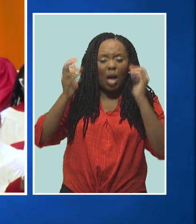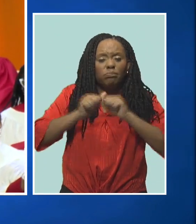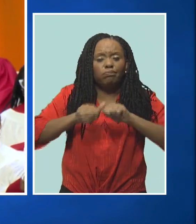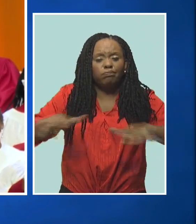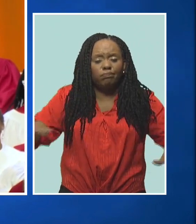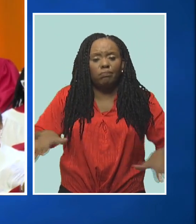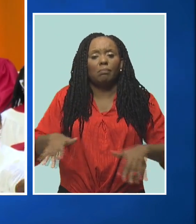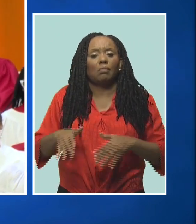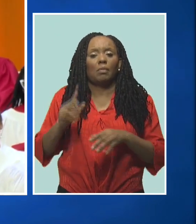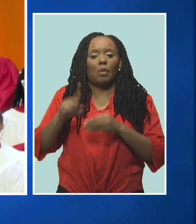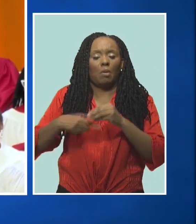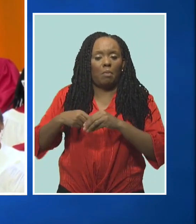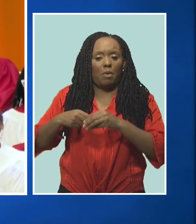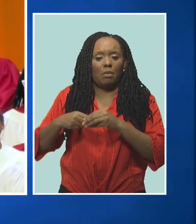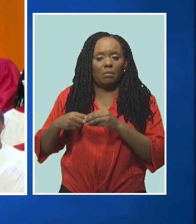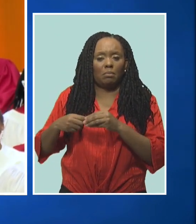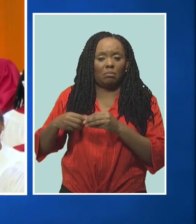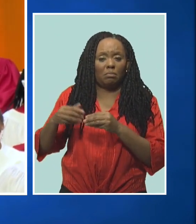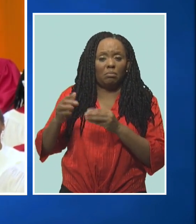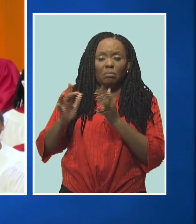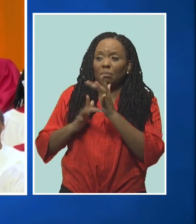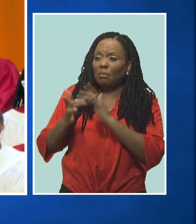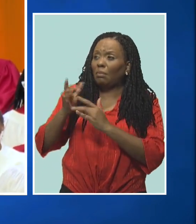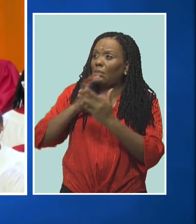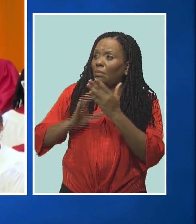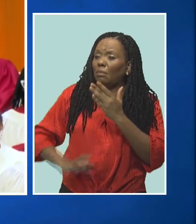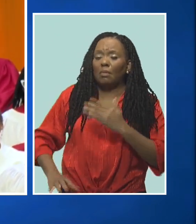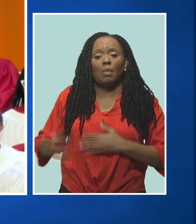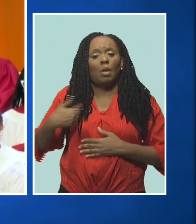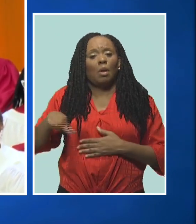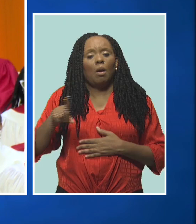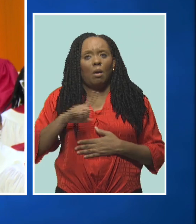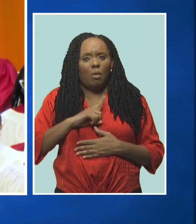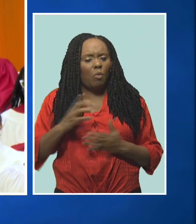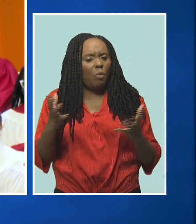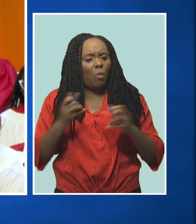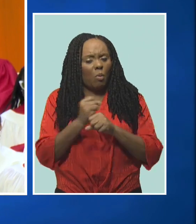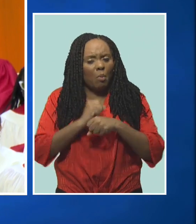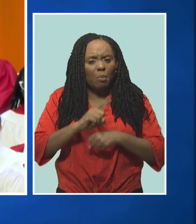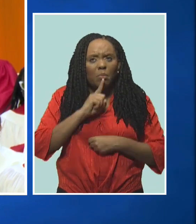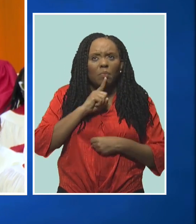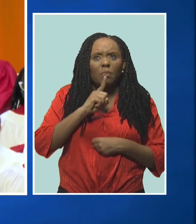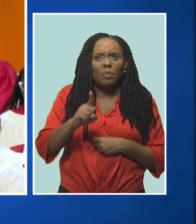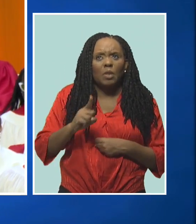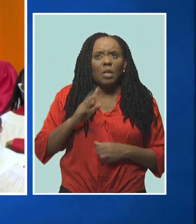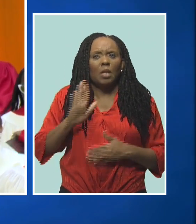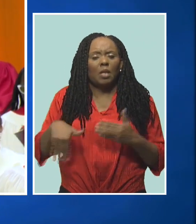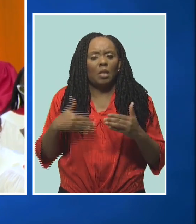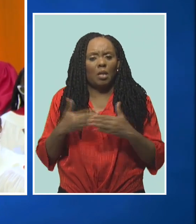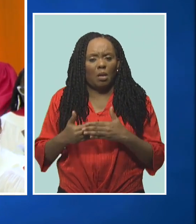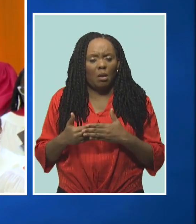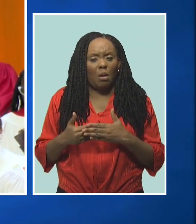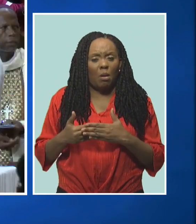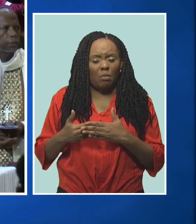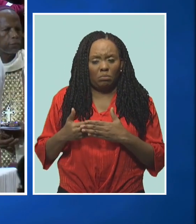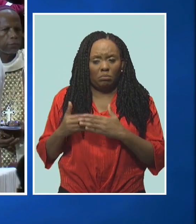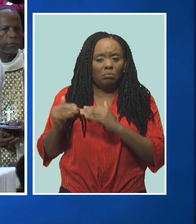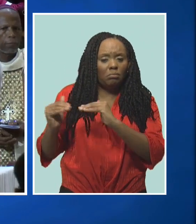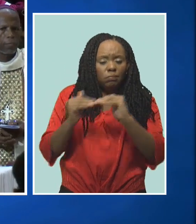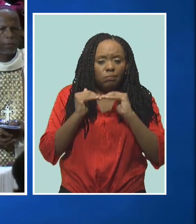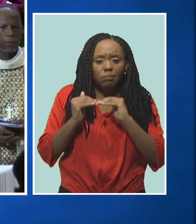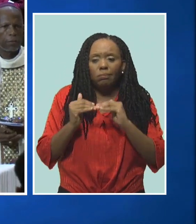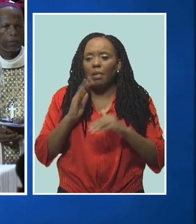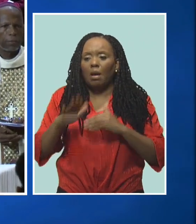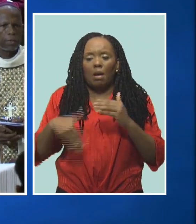and economic inequality, political domination, and human immorality.